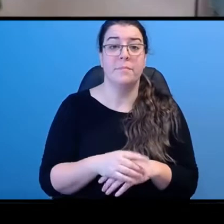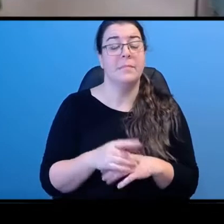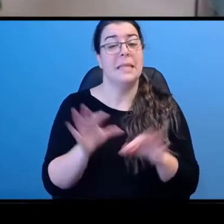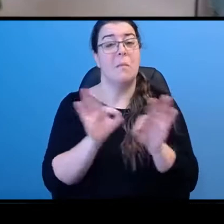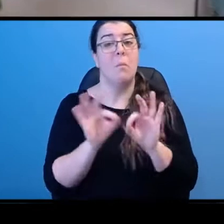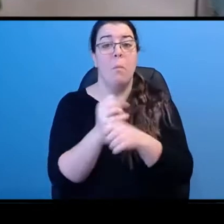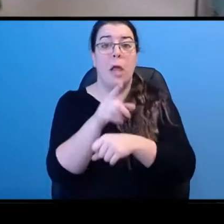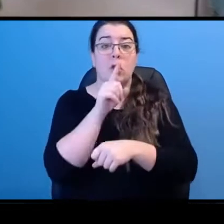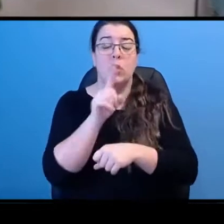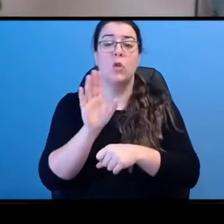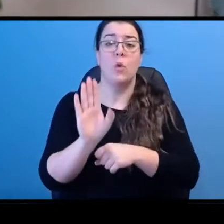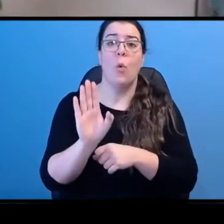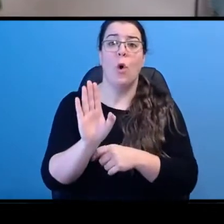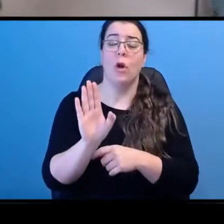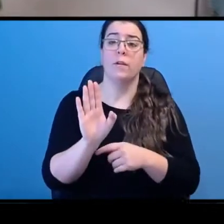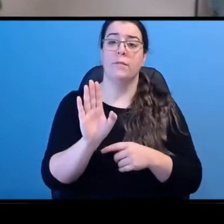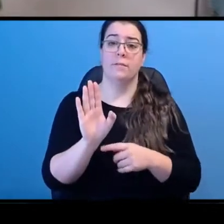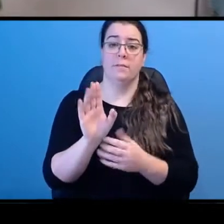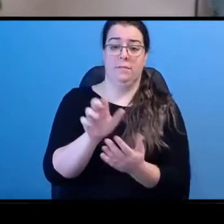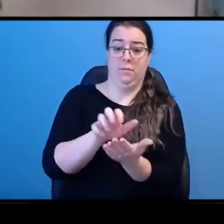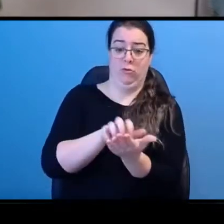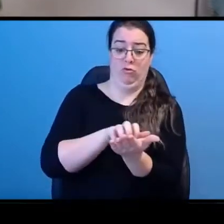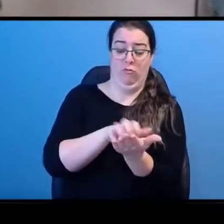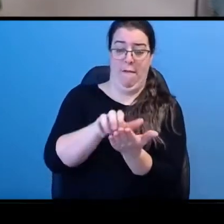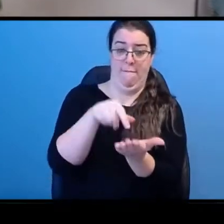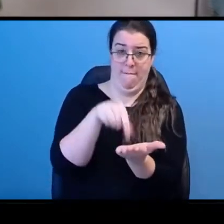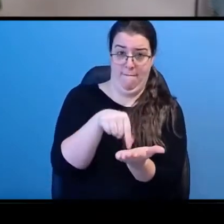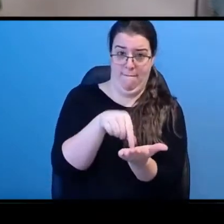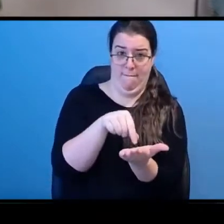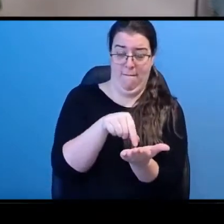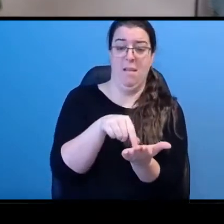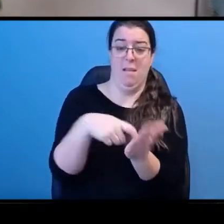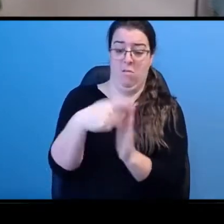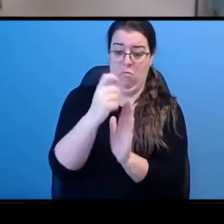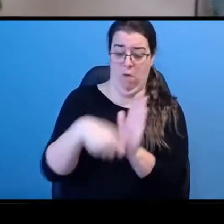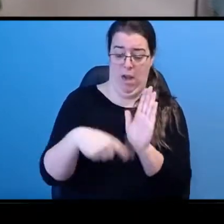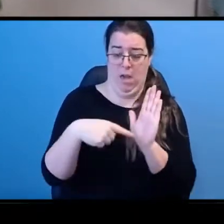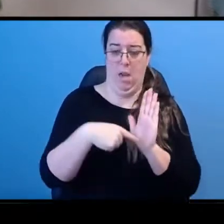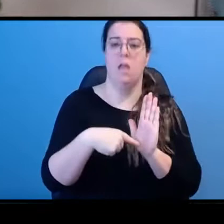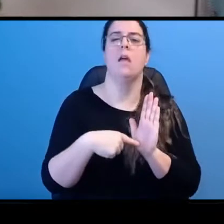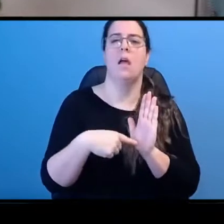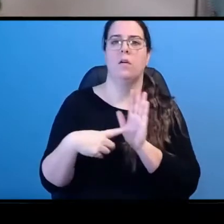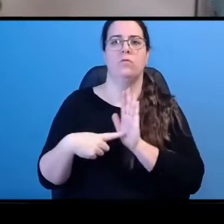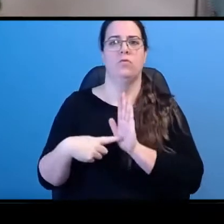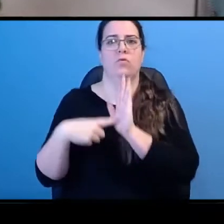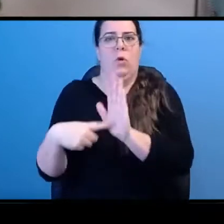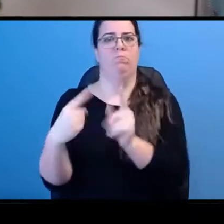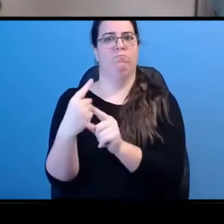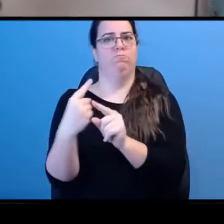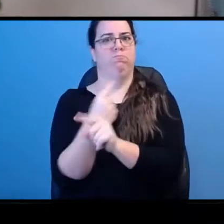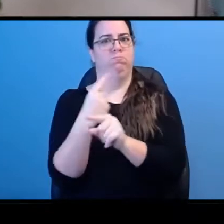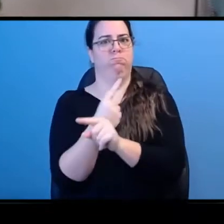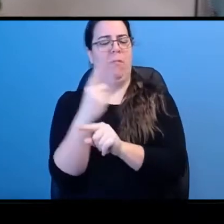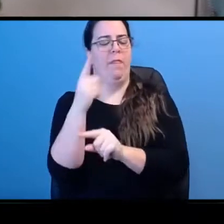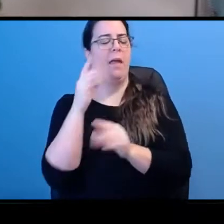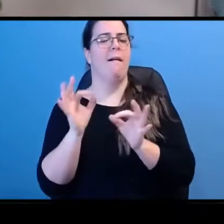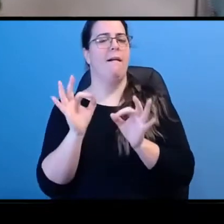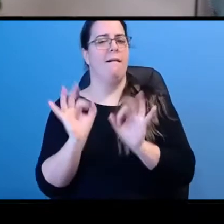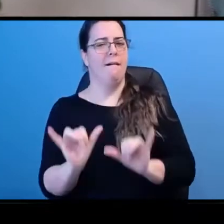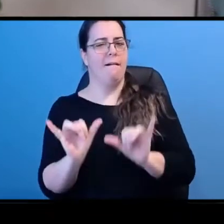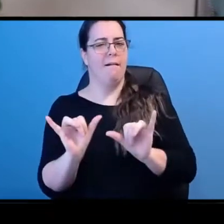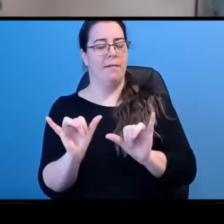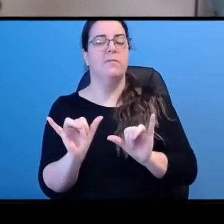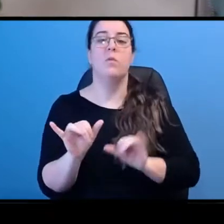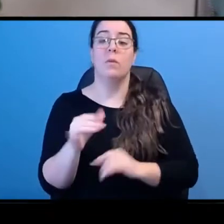that the funding organization wants to see the information. So reading the guidelines can be really helpful. It